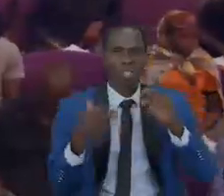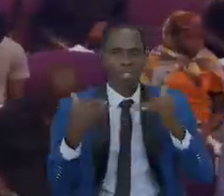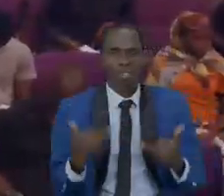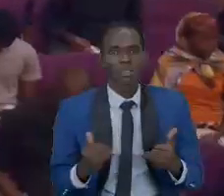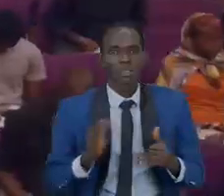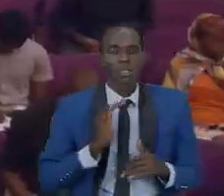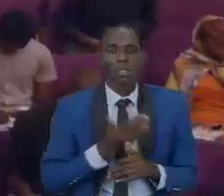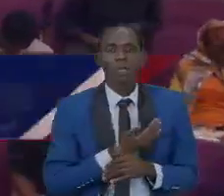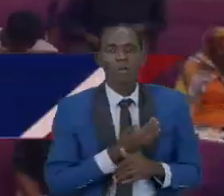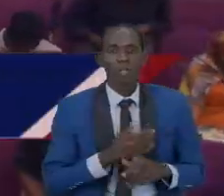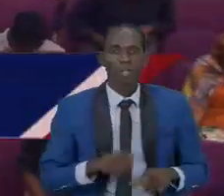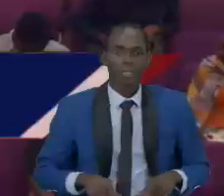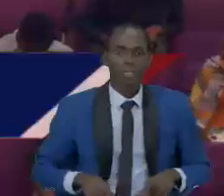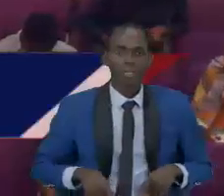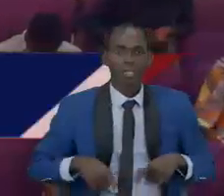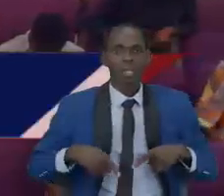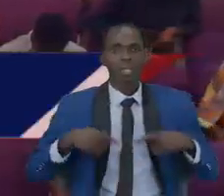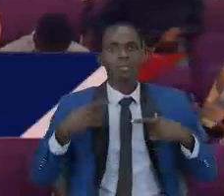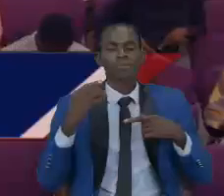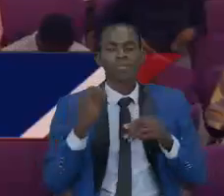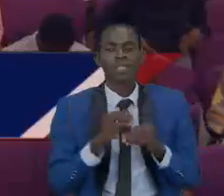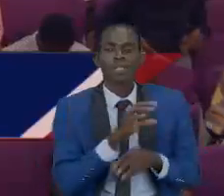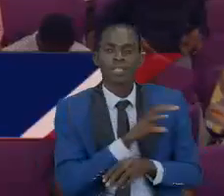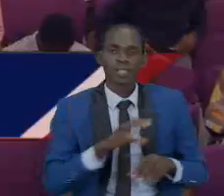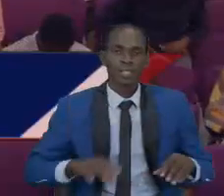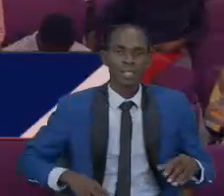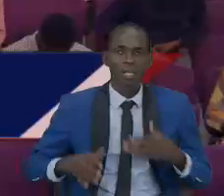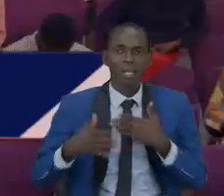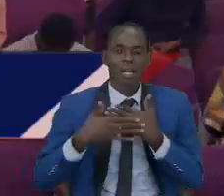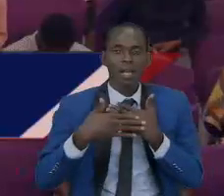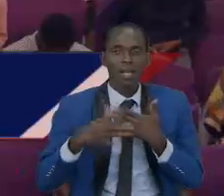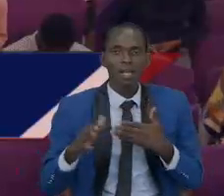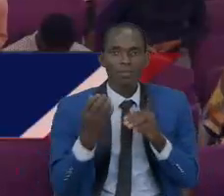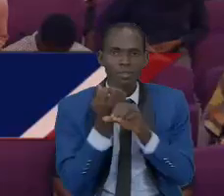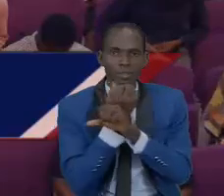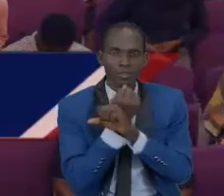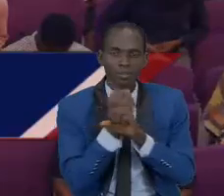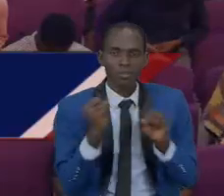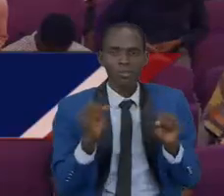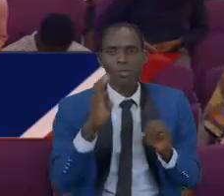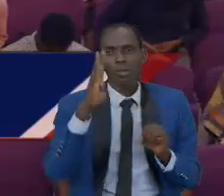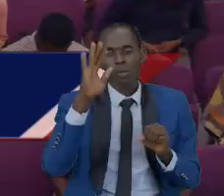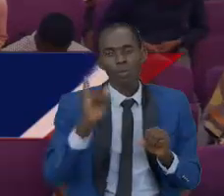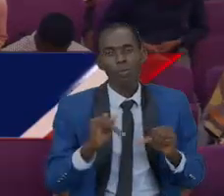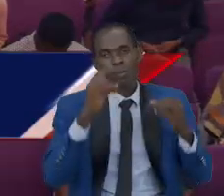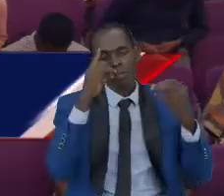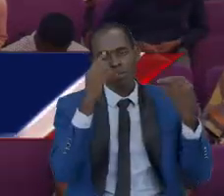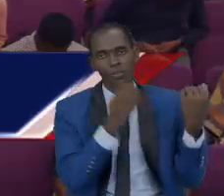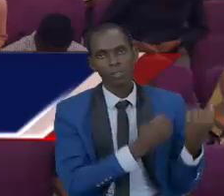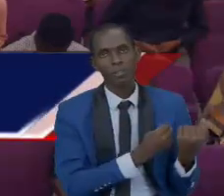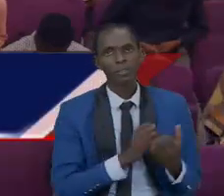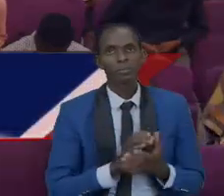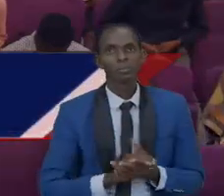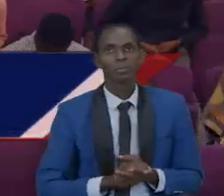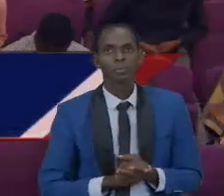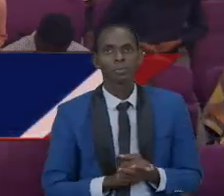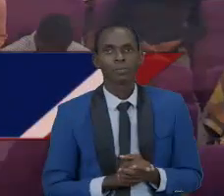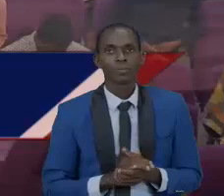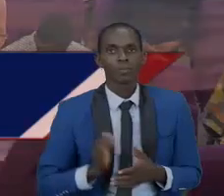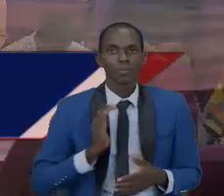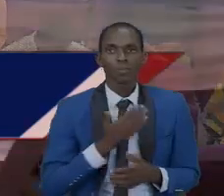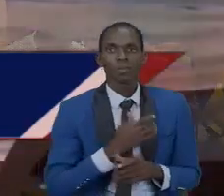our life in Christ after justification by faith